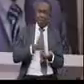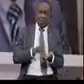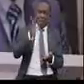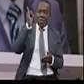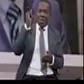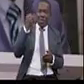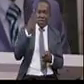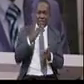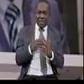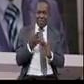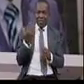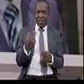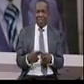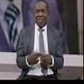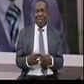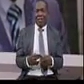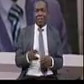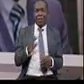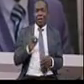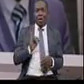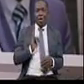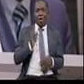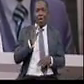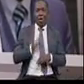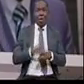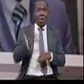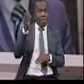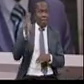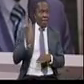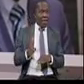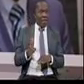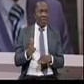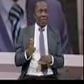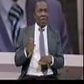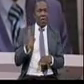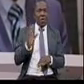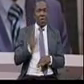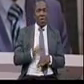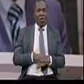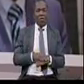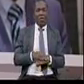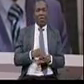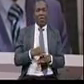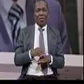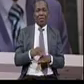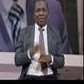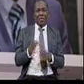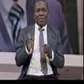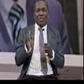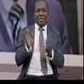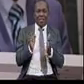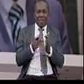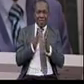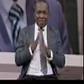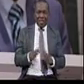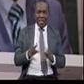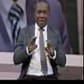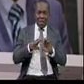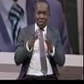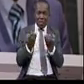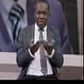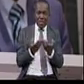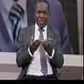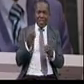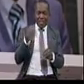On behalf of all of us, you know the Christian community in Enugu and Enugu State is a very large family. Thanking